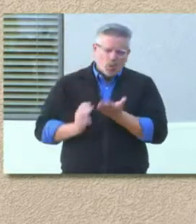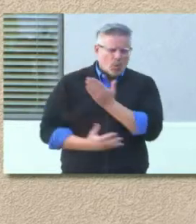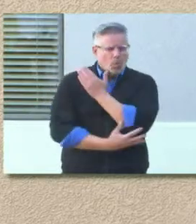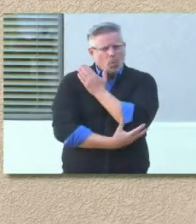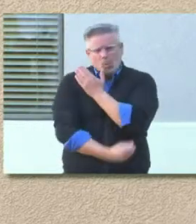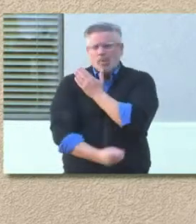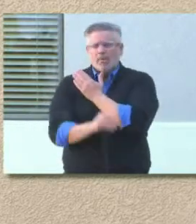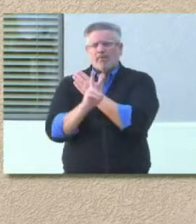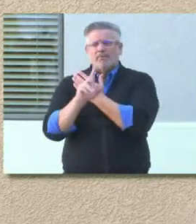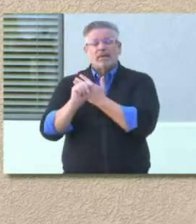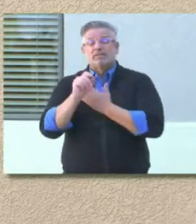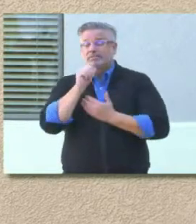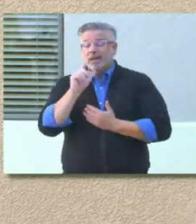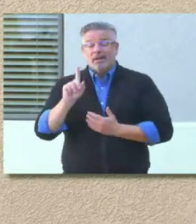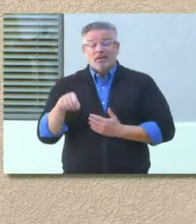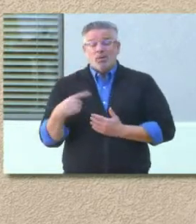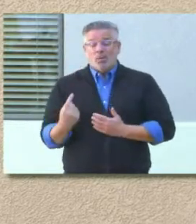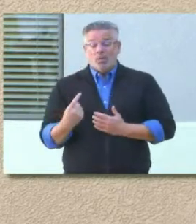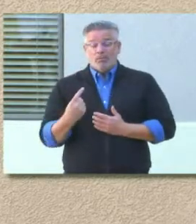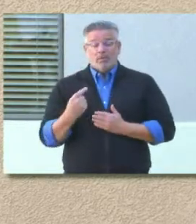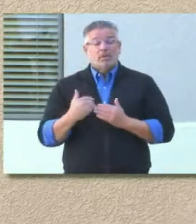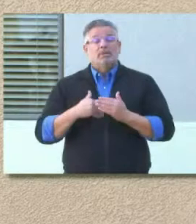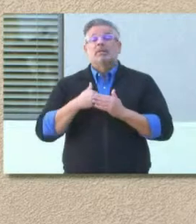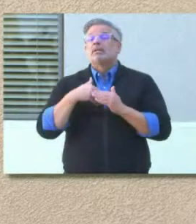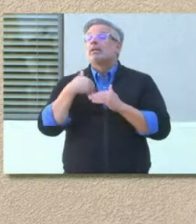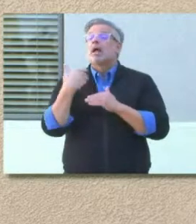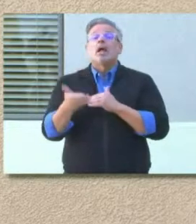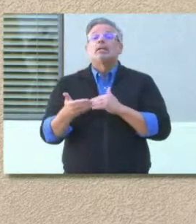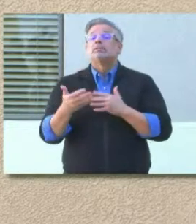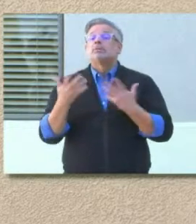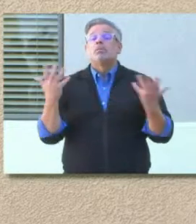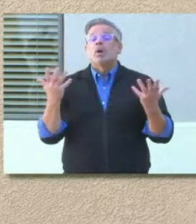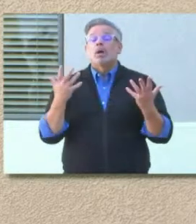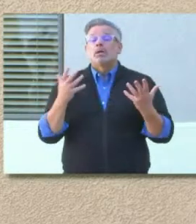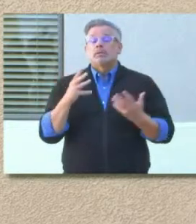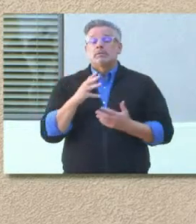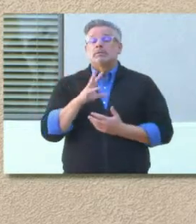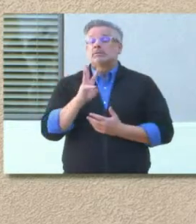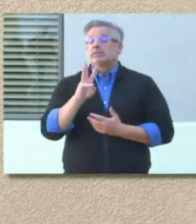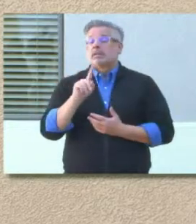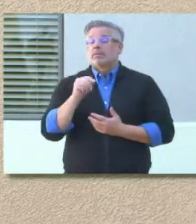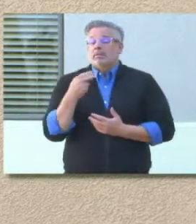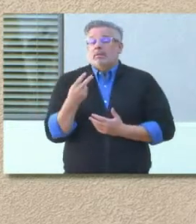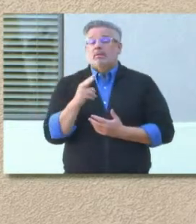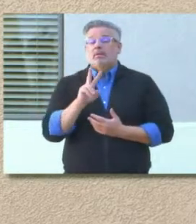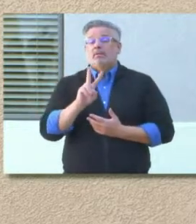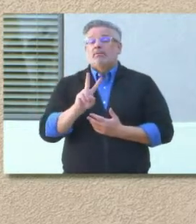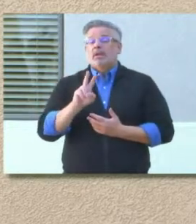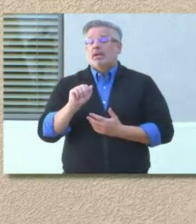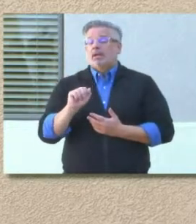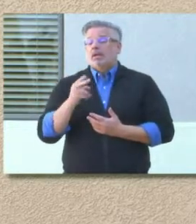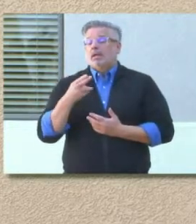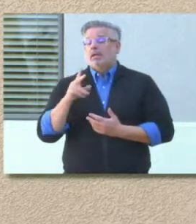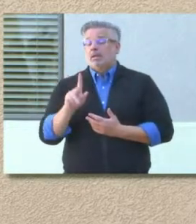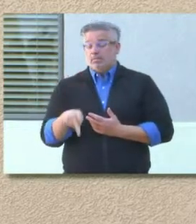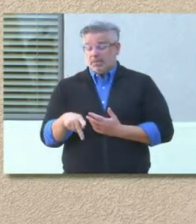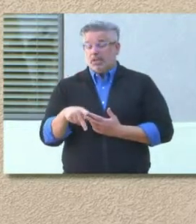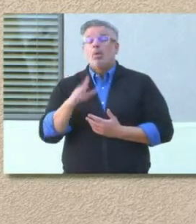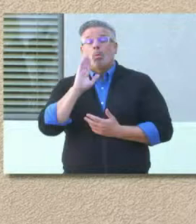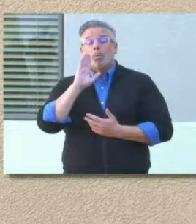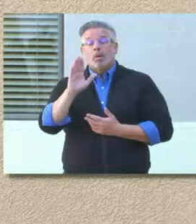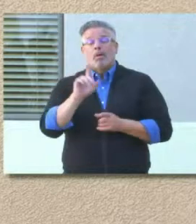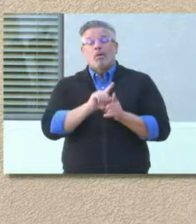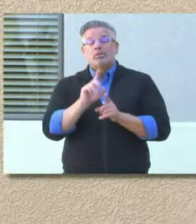veterans. And that's not all. For the next round of awards, the 6th, VHHP will grant an